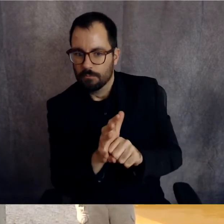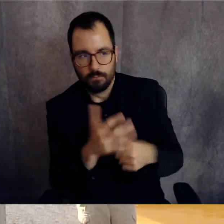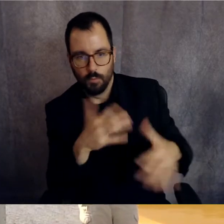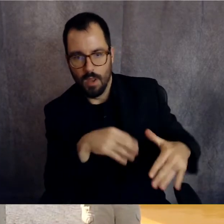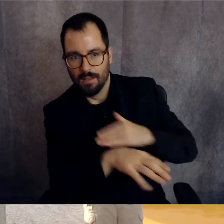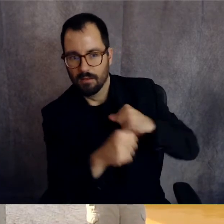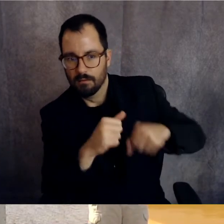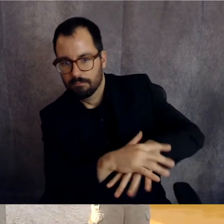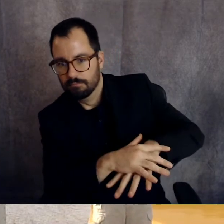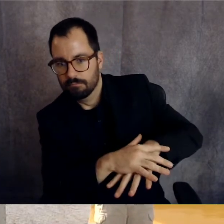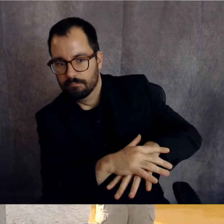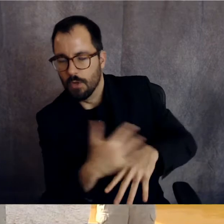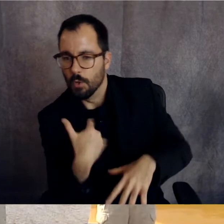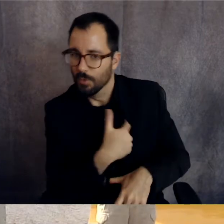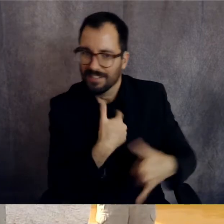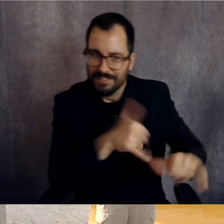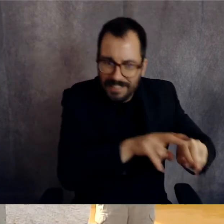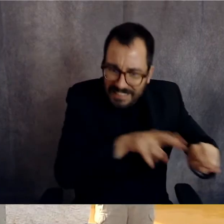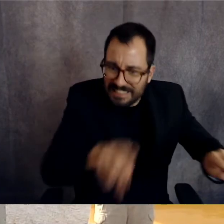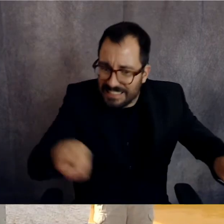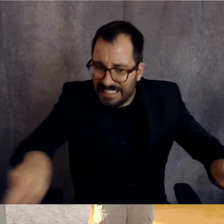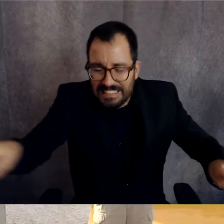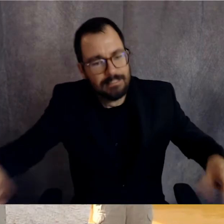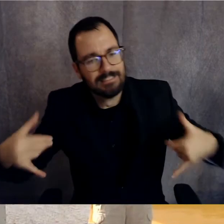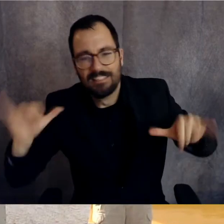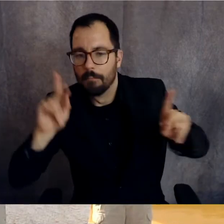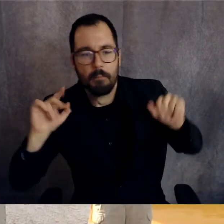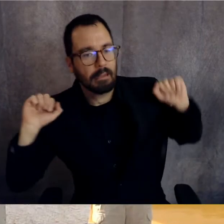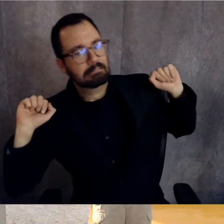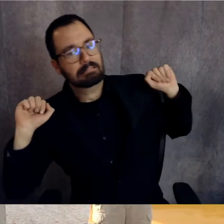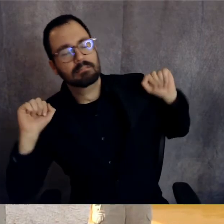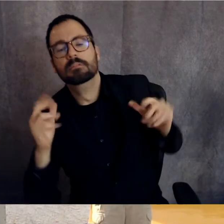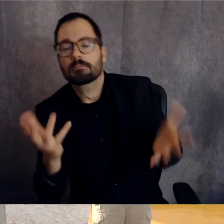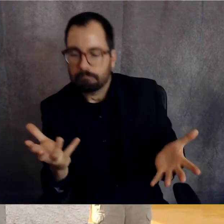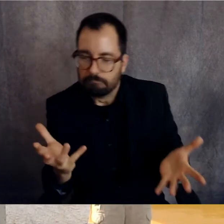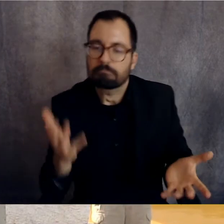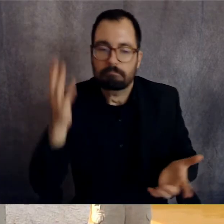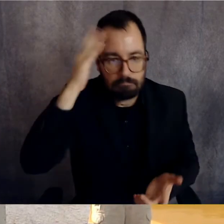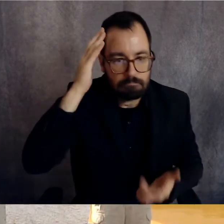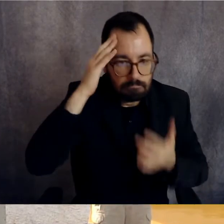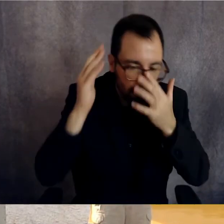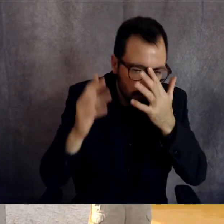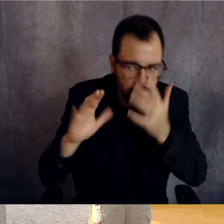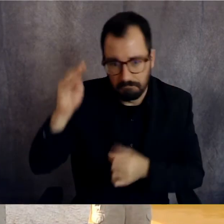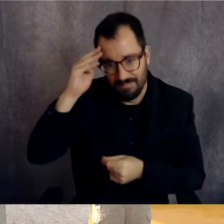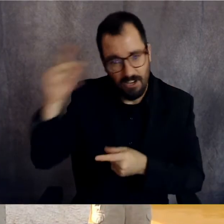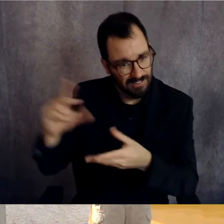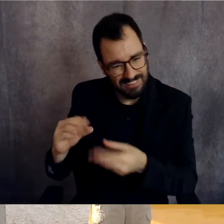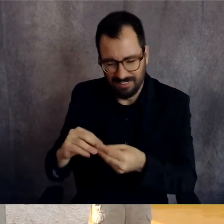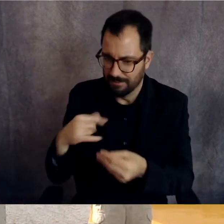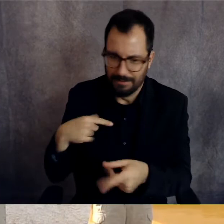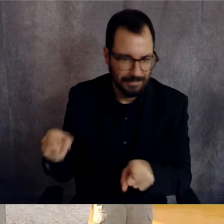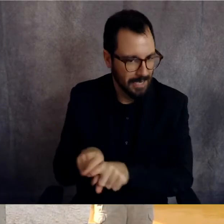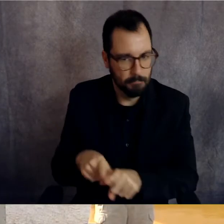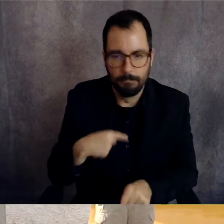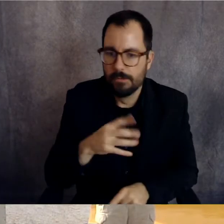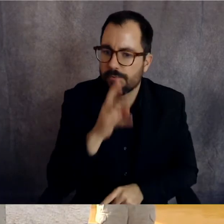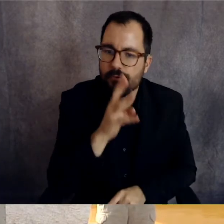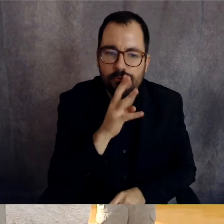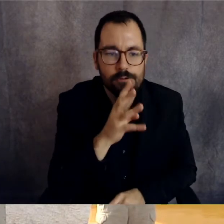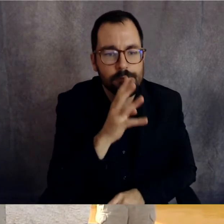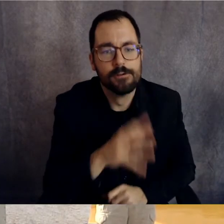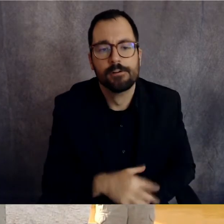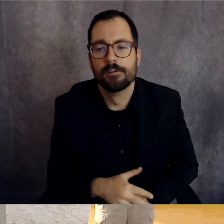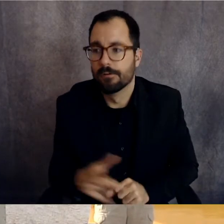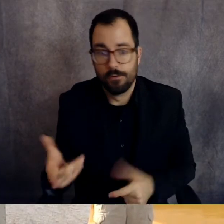the shelters, there's still a lot of fear. So I can't stress enough what the mayor said. There will be people on the street that do not want to come